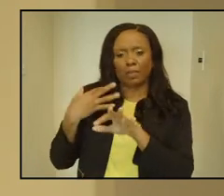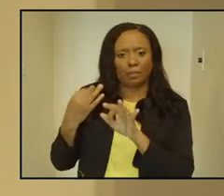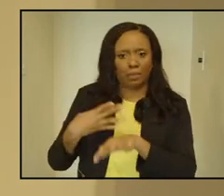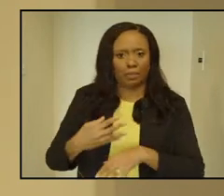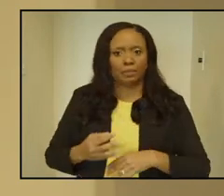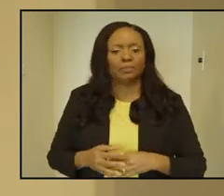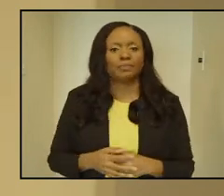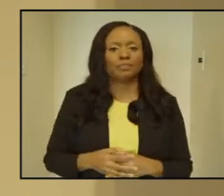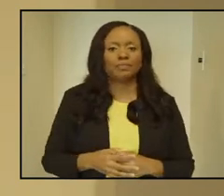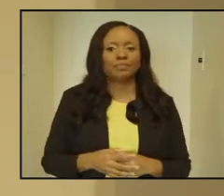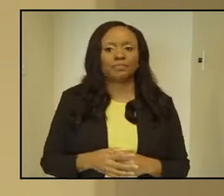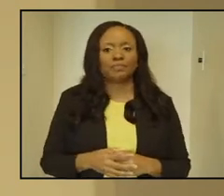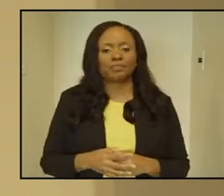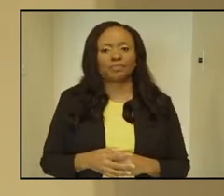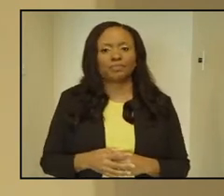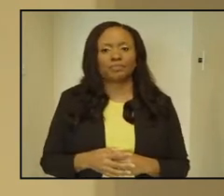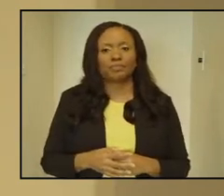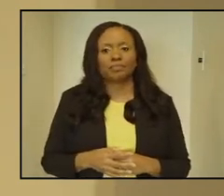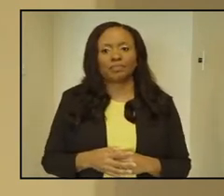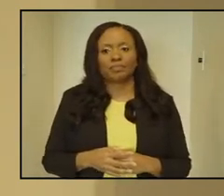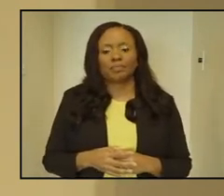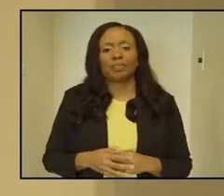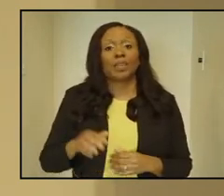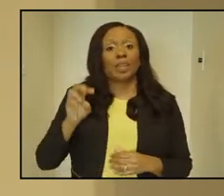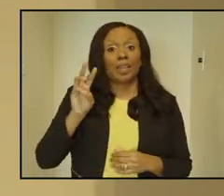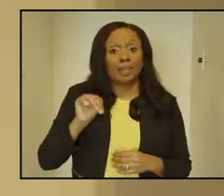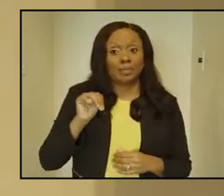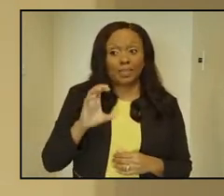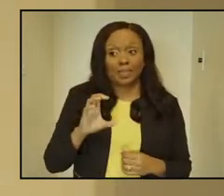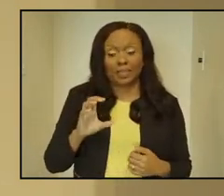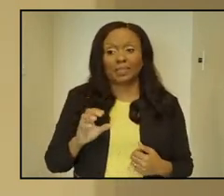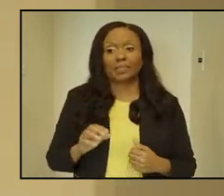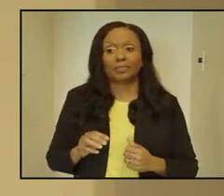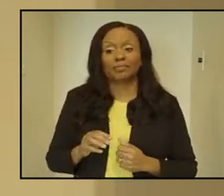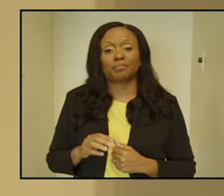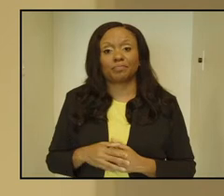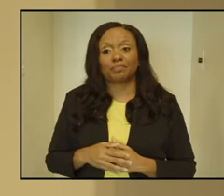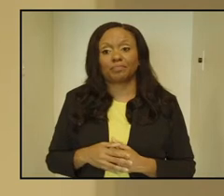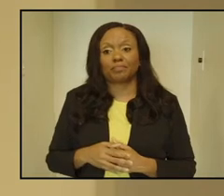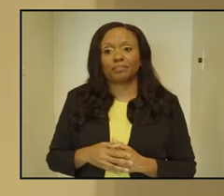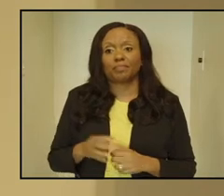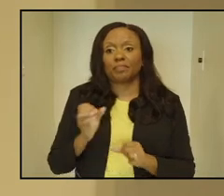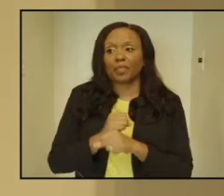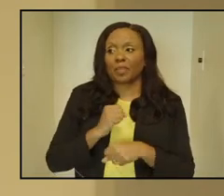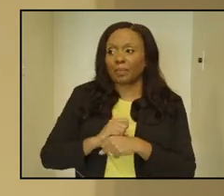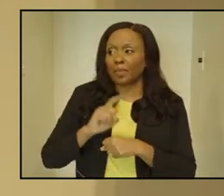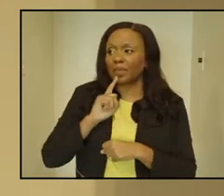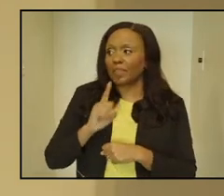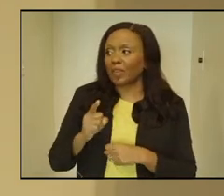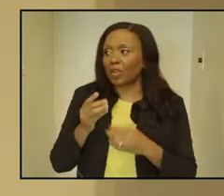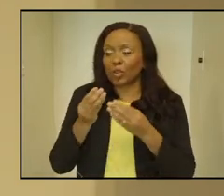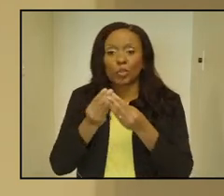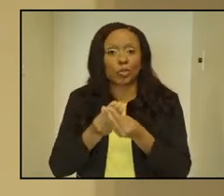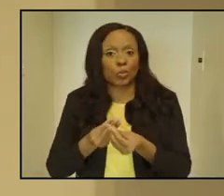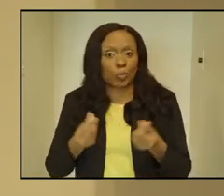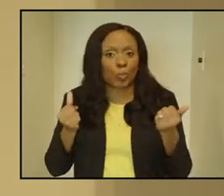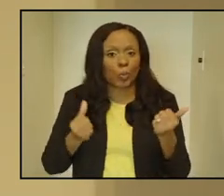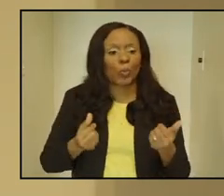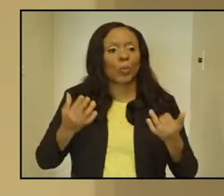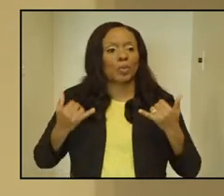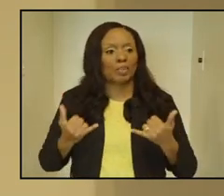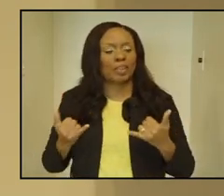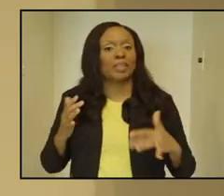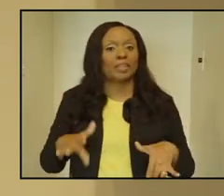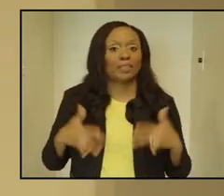contribution. And of course, to the Master of Ceremonies, who ensured the smooth execution of today's